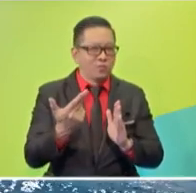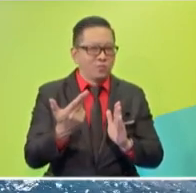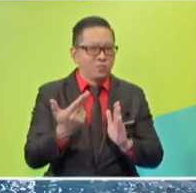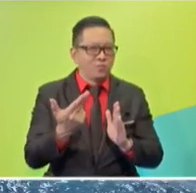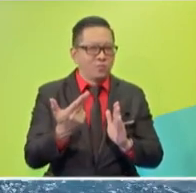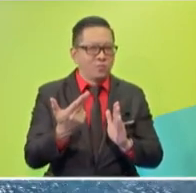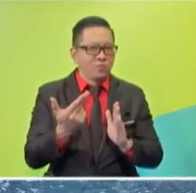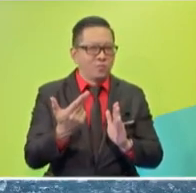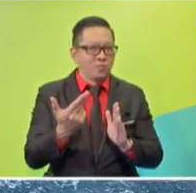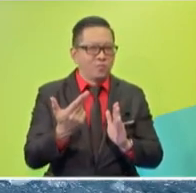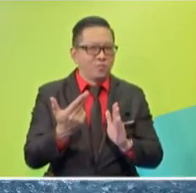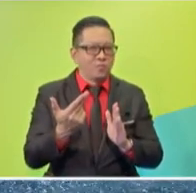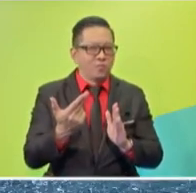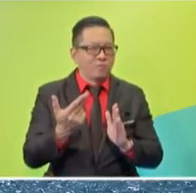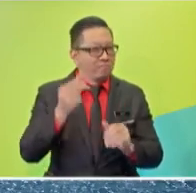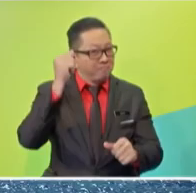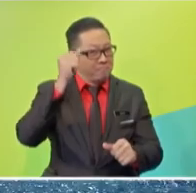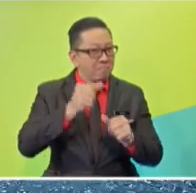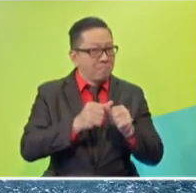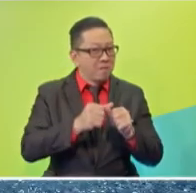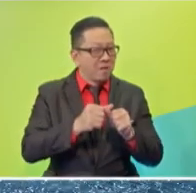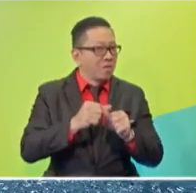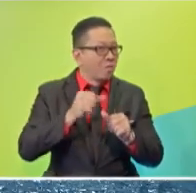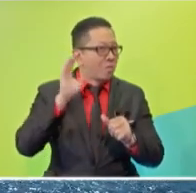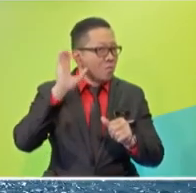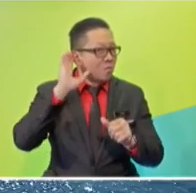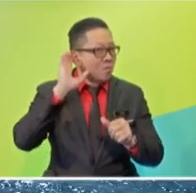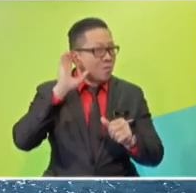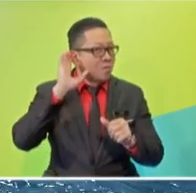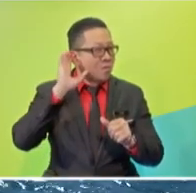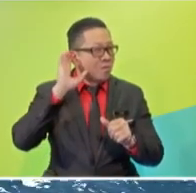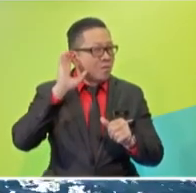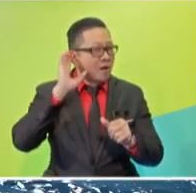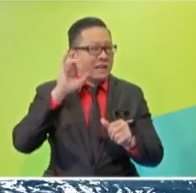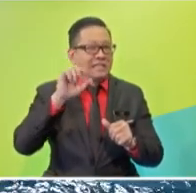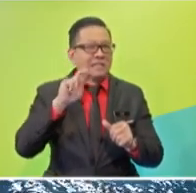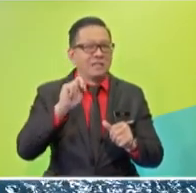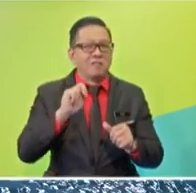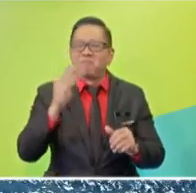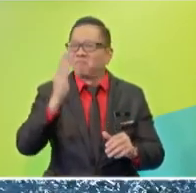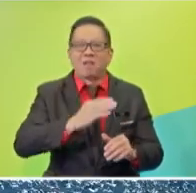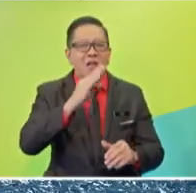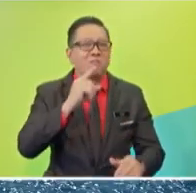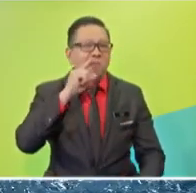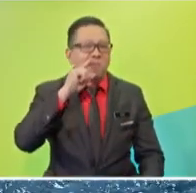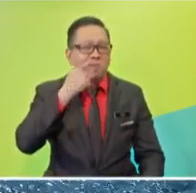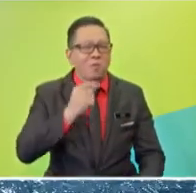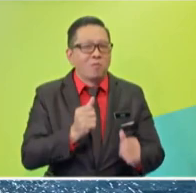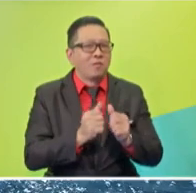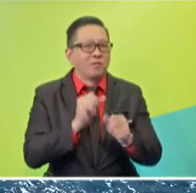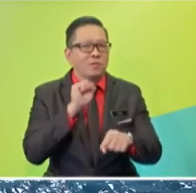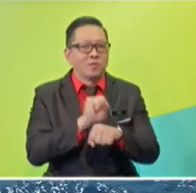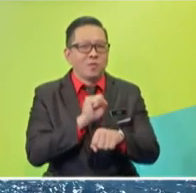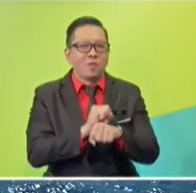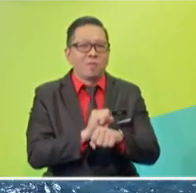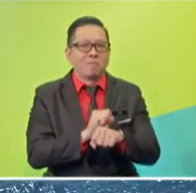True. Okay, if you could remember in the audio just now, she said, I never get bored with my job. So